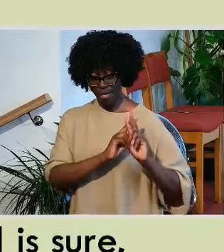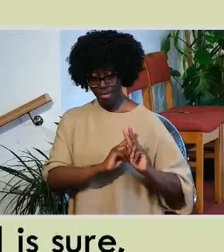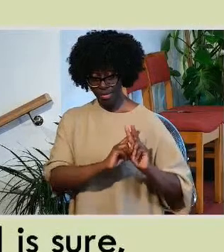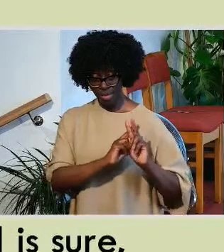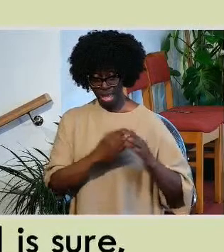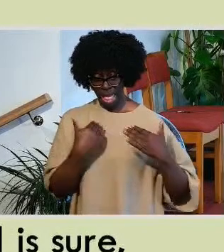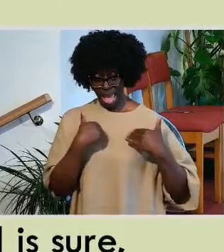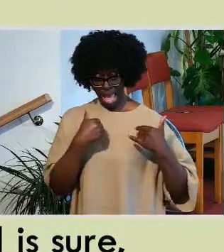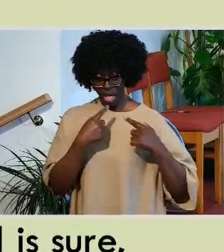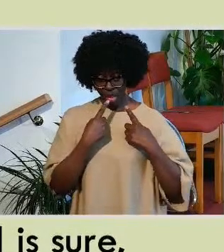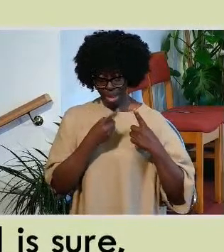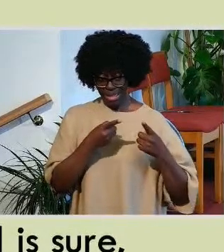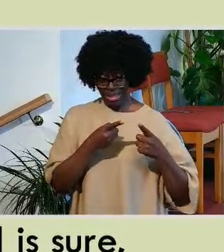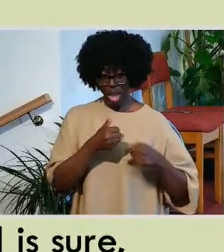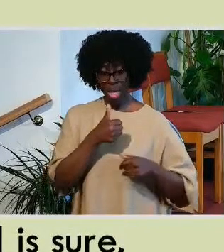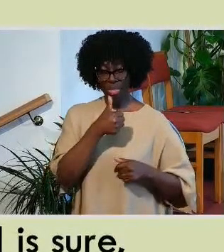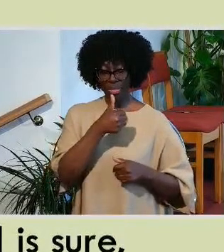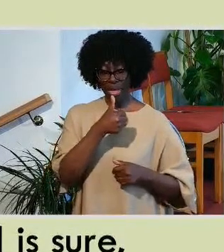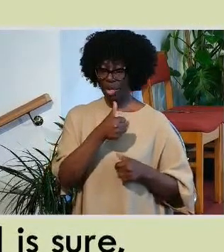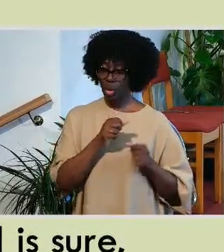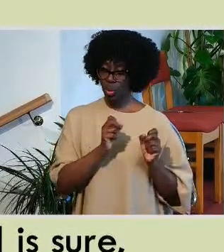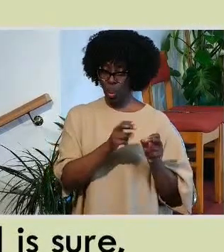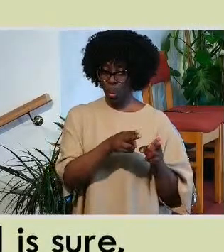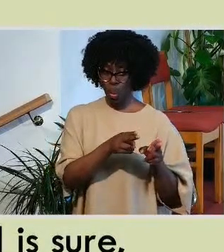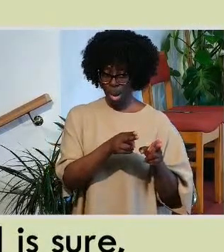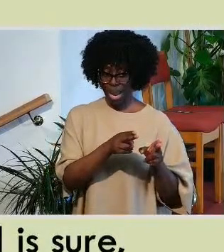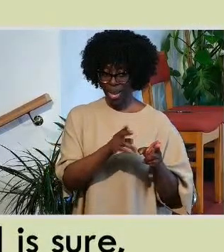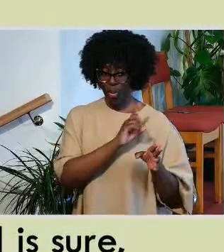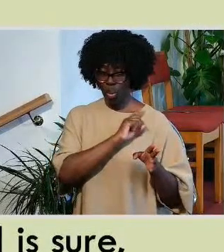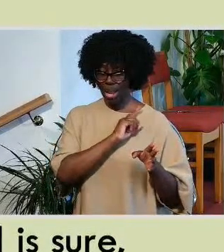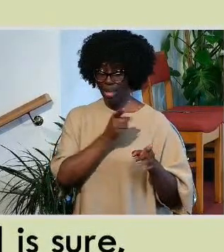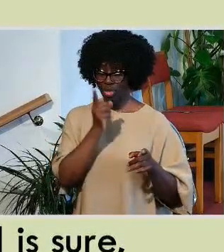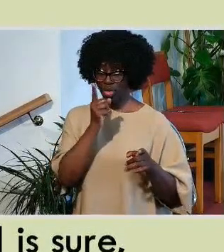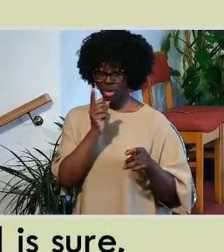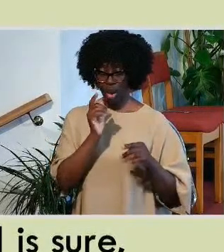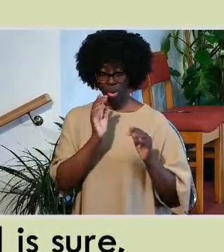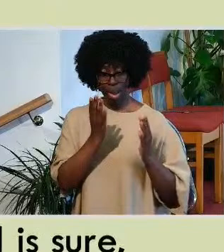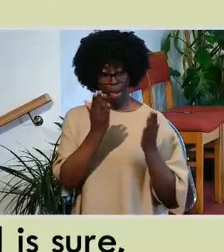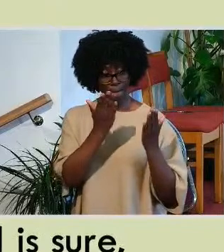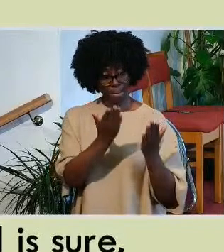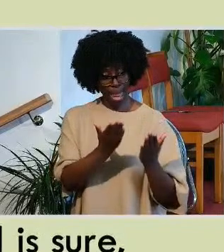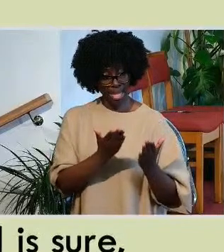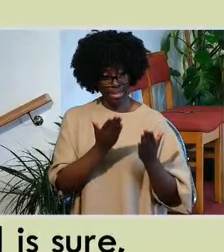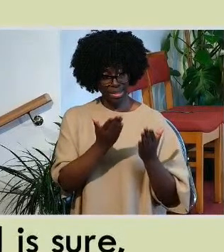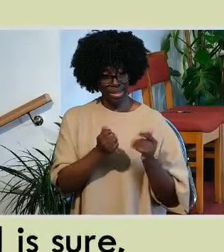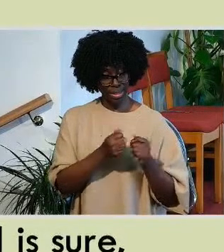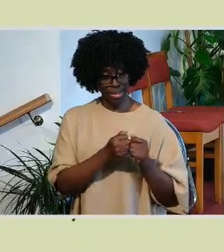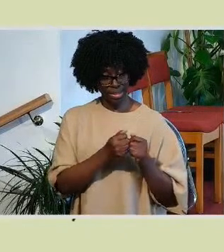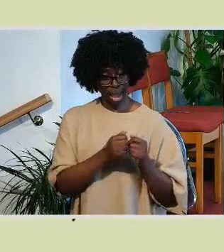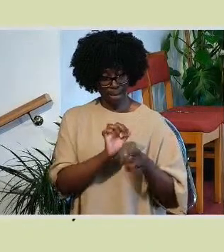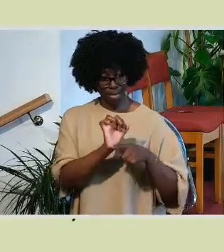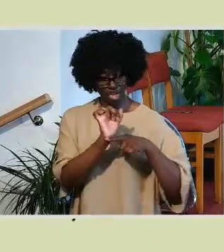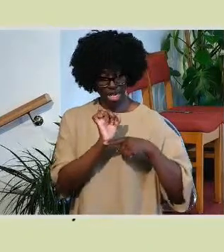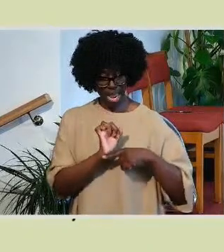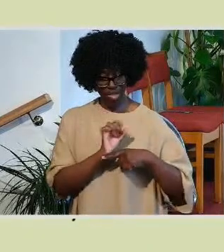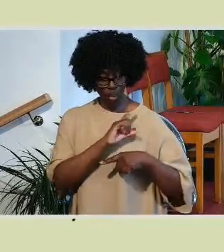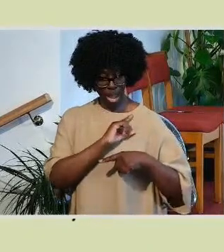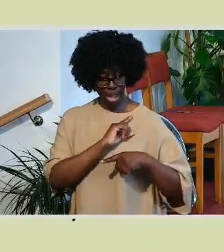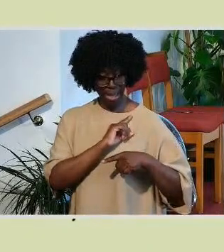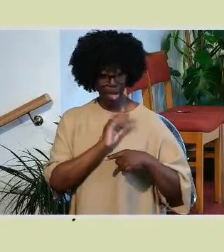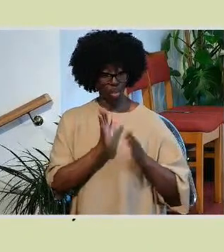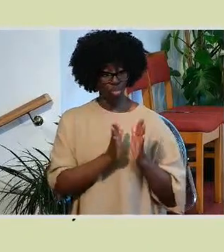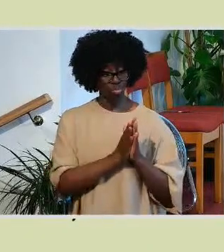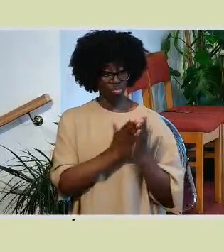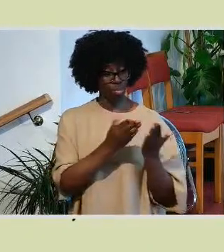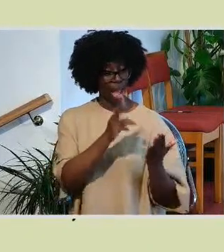what revive us, and God blesses us as well and protects us through reading his word. The other